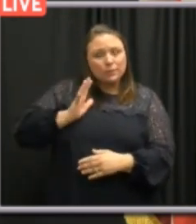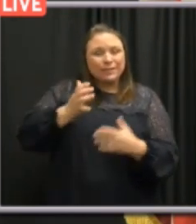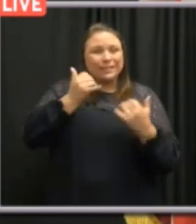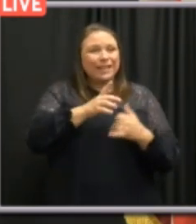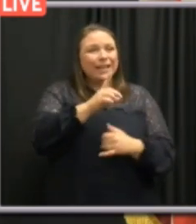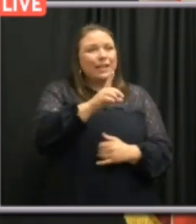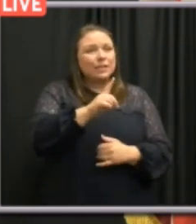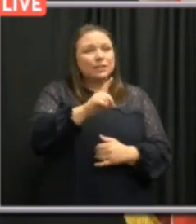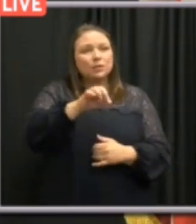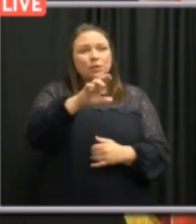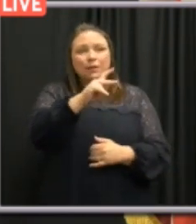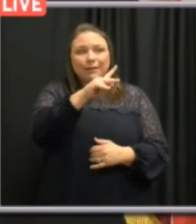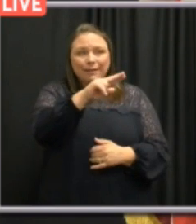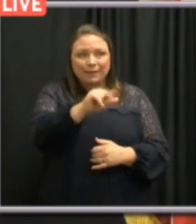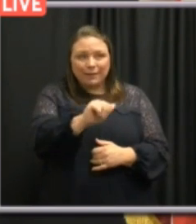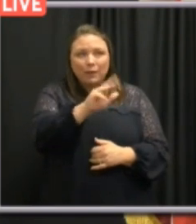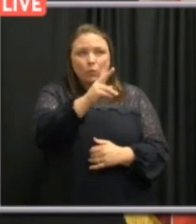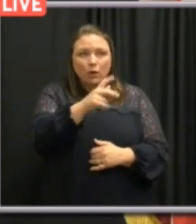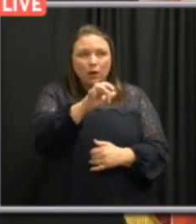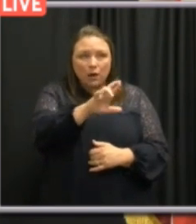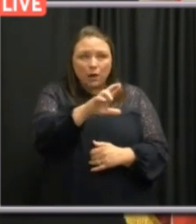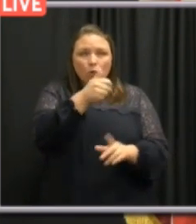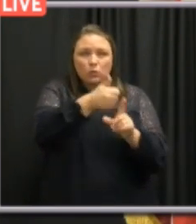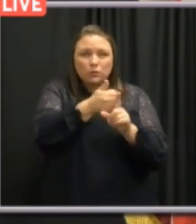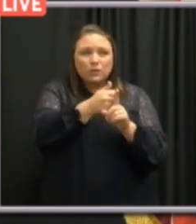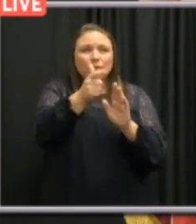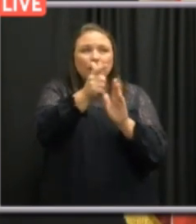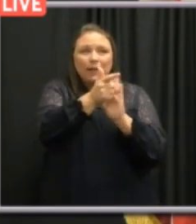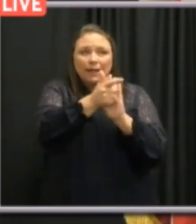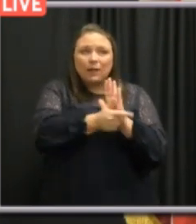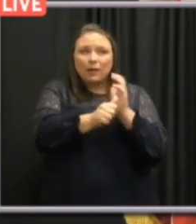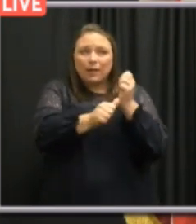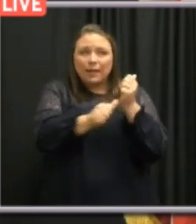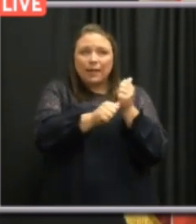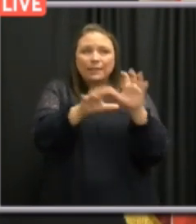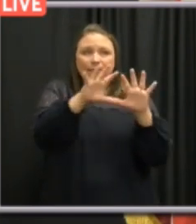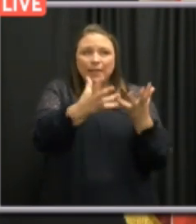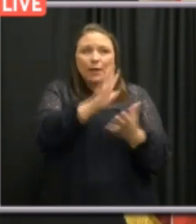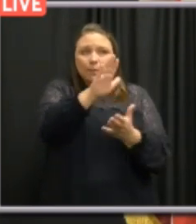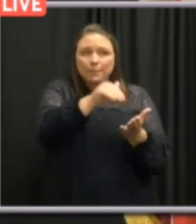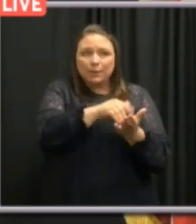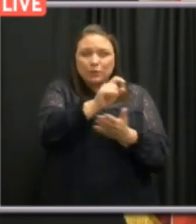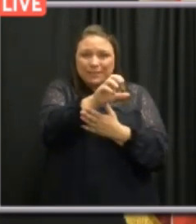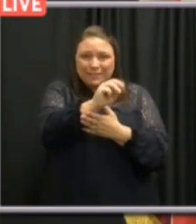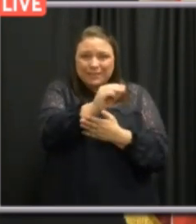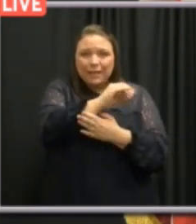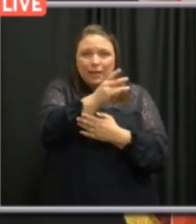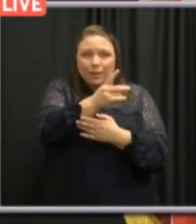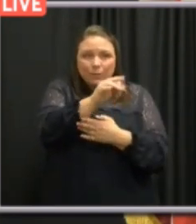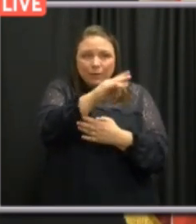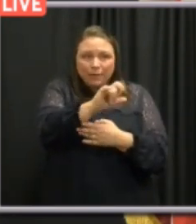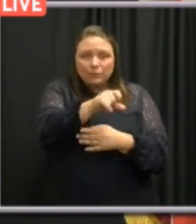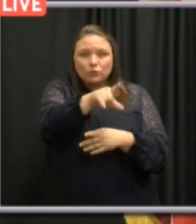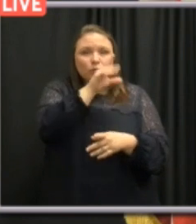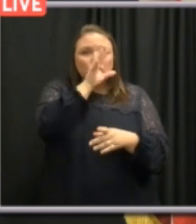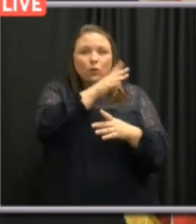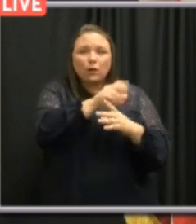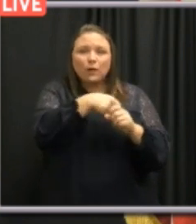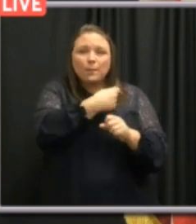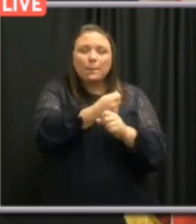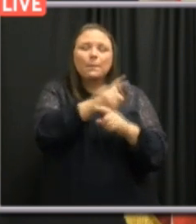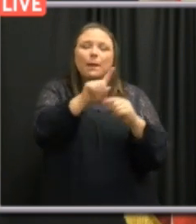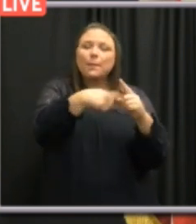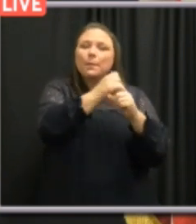Waller, Executive Director of the Legal Aid Society of Middle Tennessee and the Cumberlands, who is here with us to talk about protections and legal